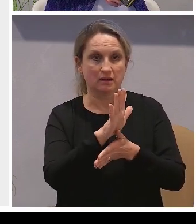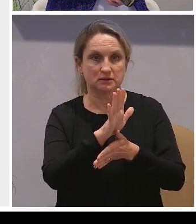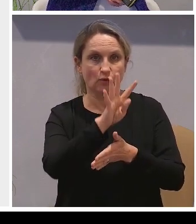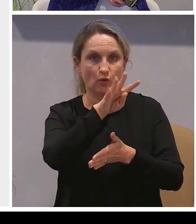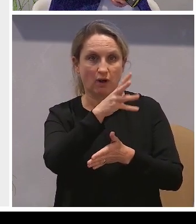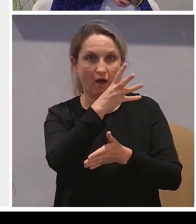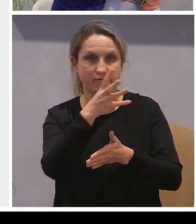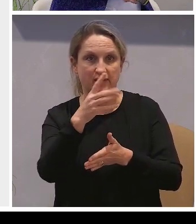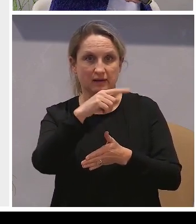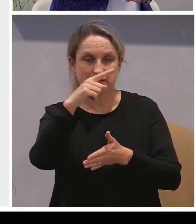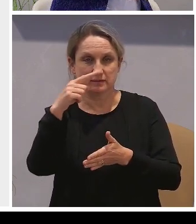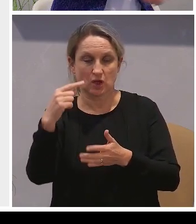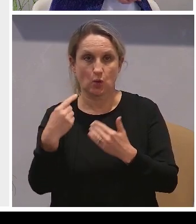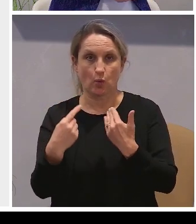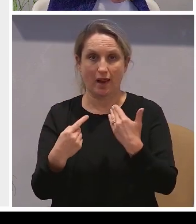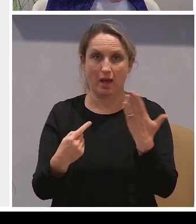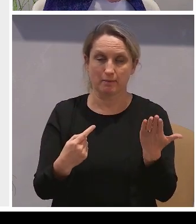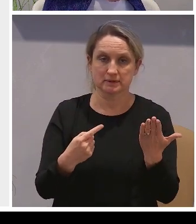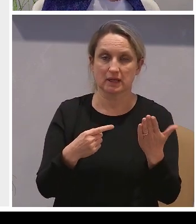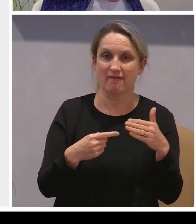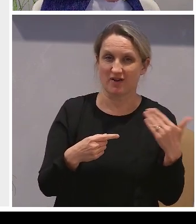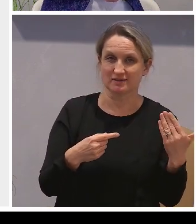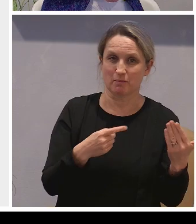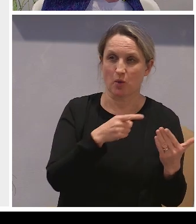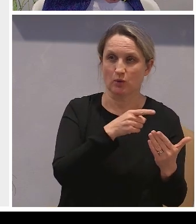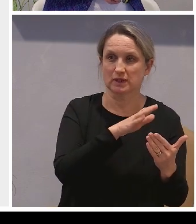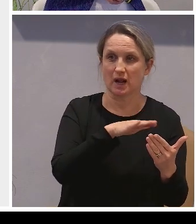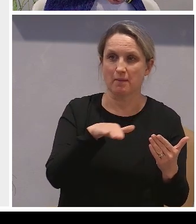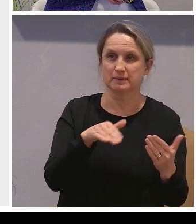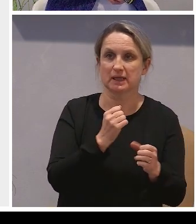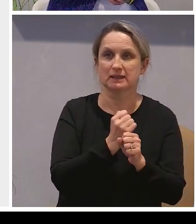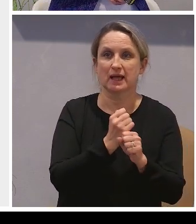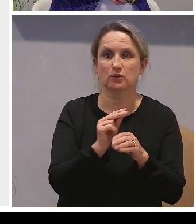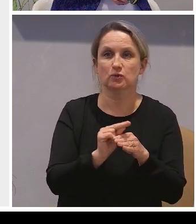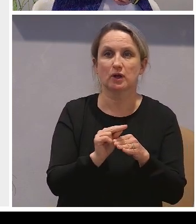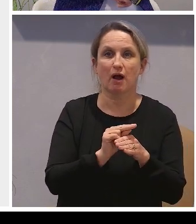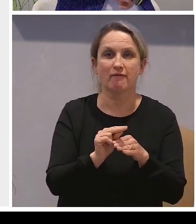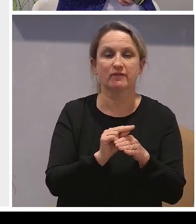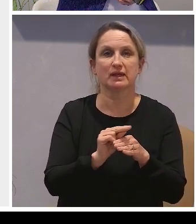2 growth charts. On the left-hand side, you can see the